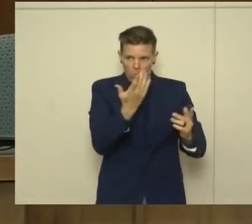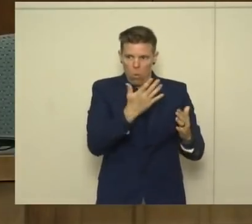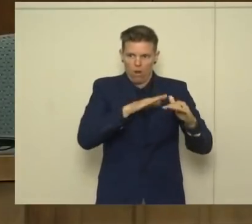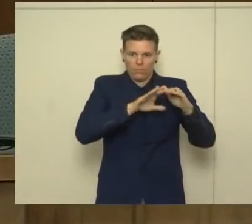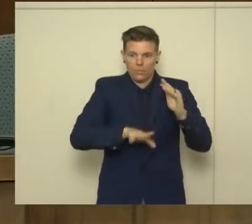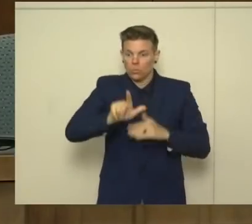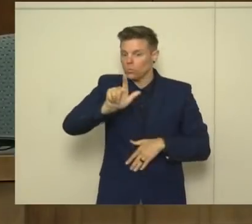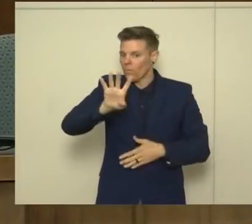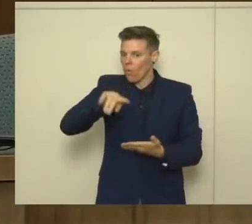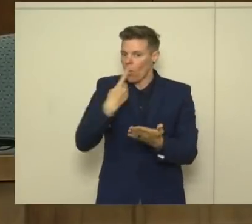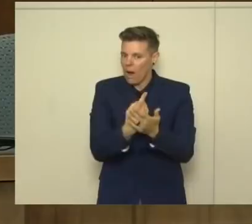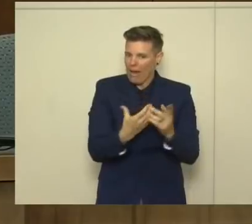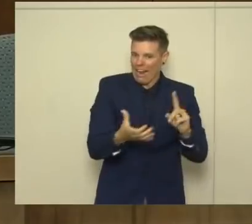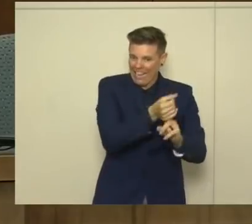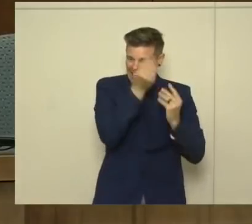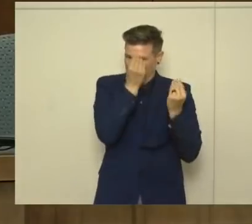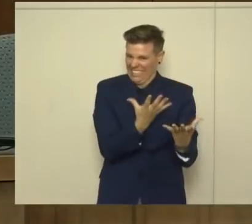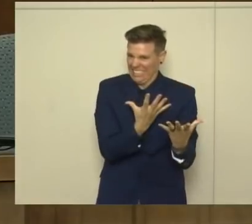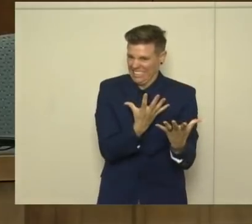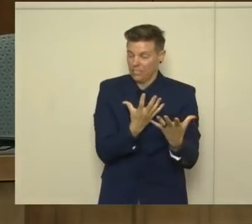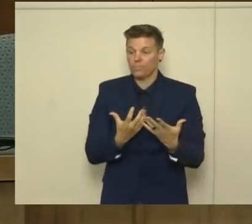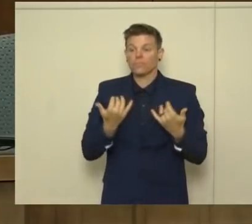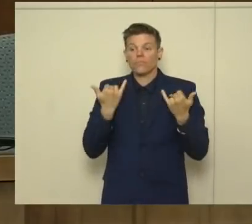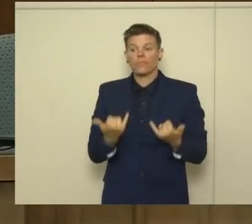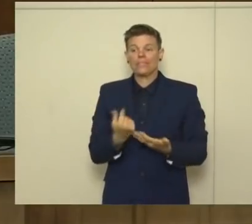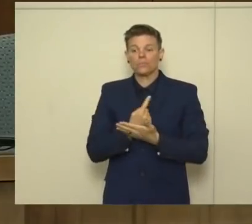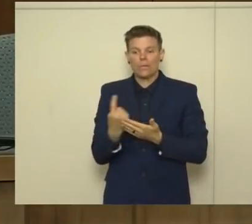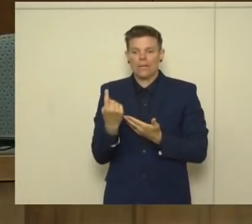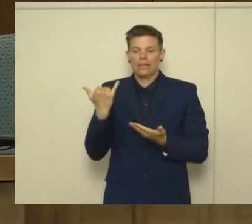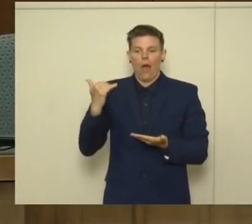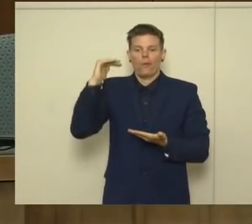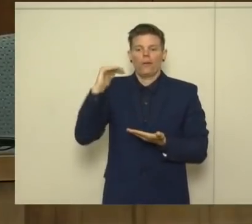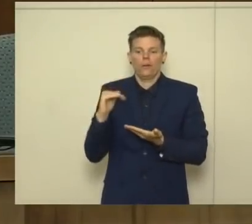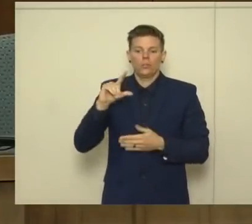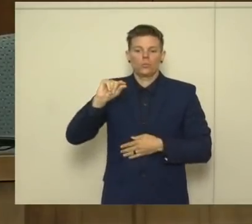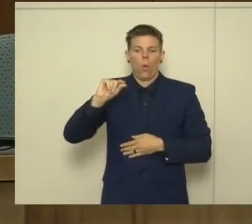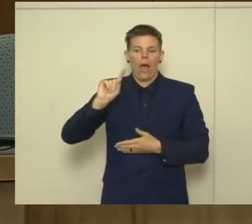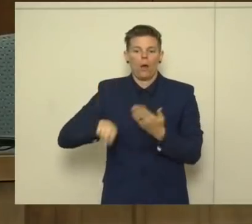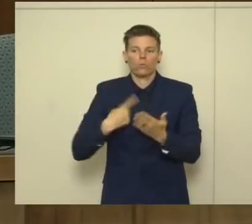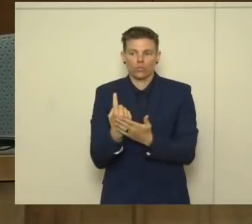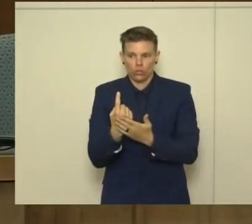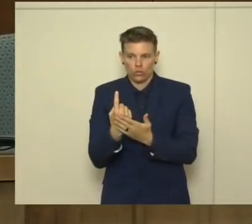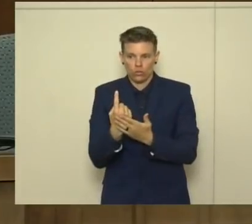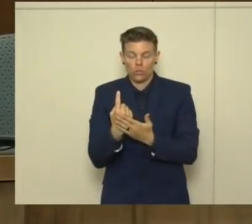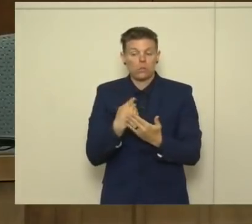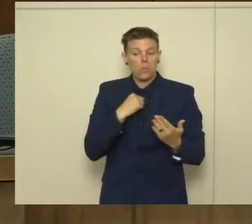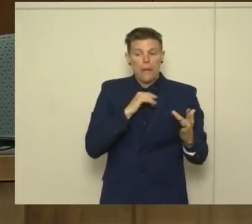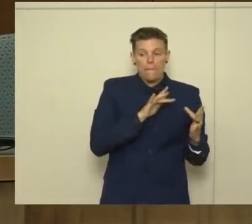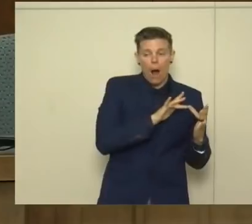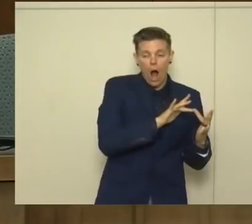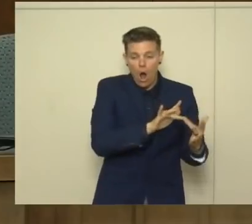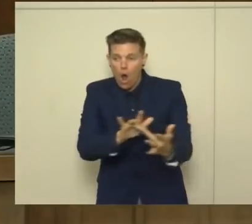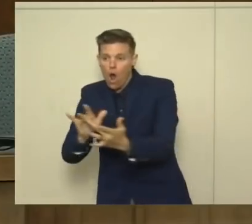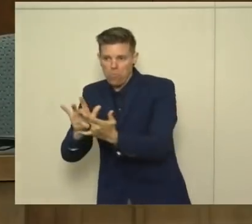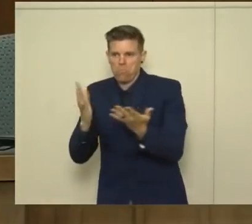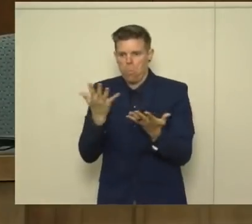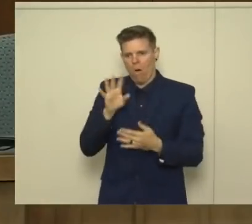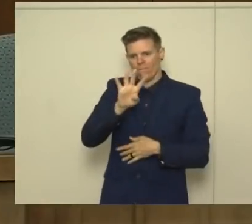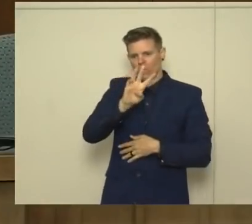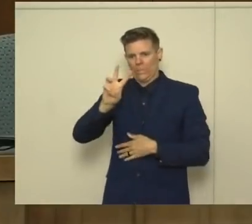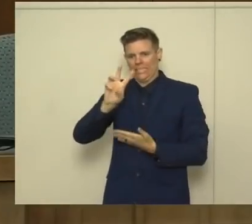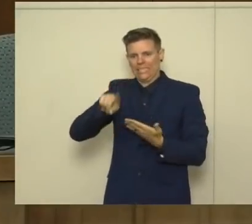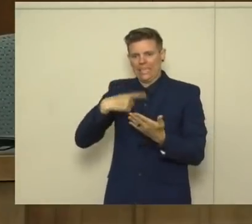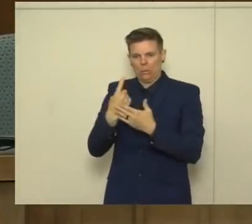Quarantining the contacts, target of 36 hours. We're at 47, which is still pretty good. Better, it's a tight target. So that's one